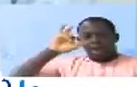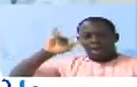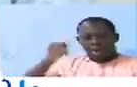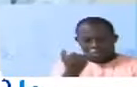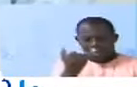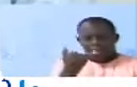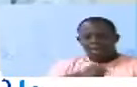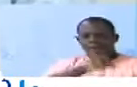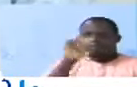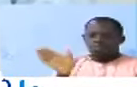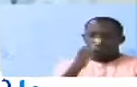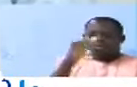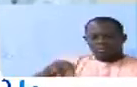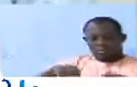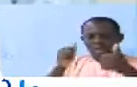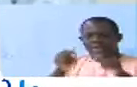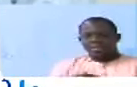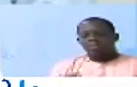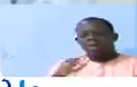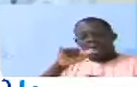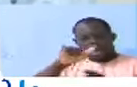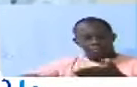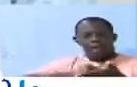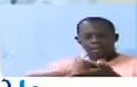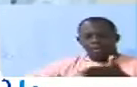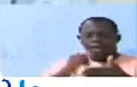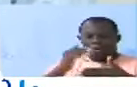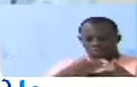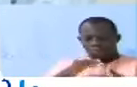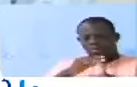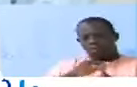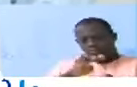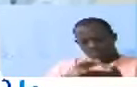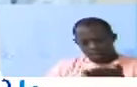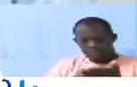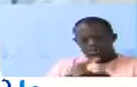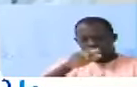started applying these medications on our body.